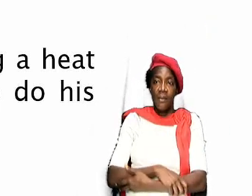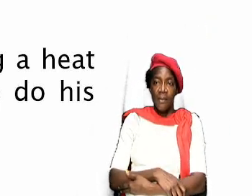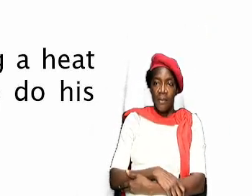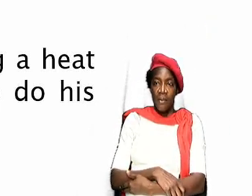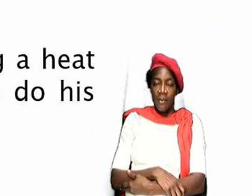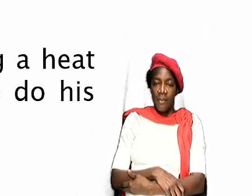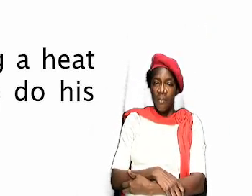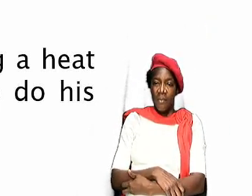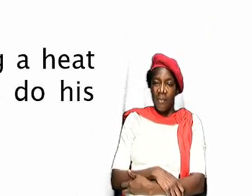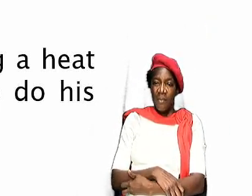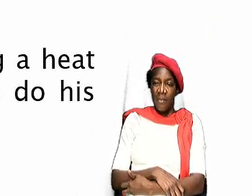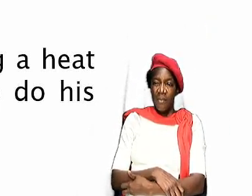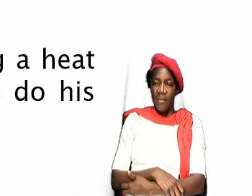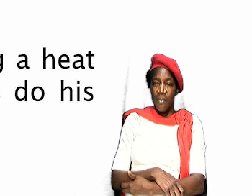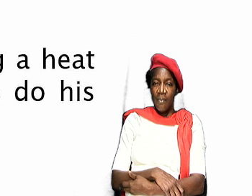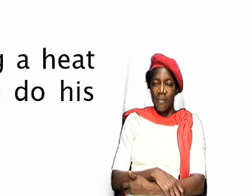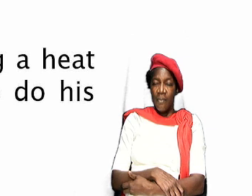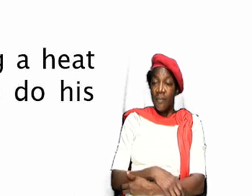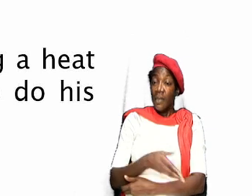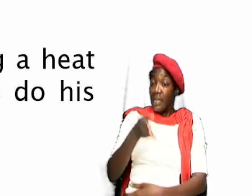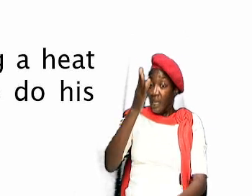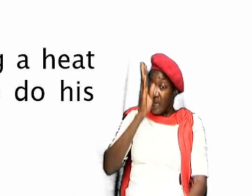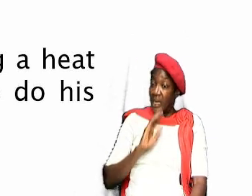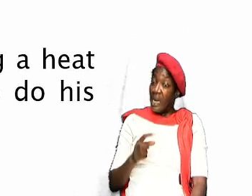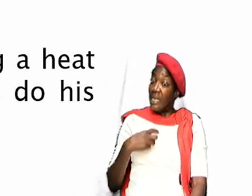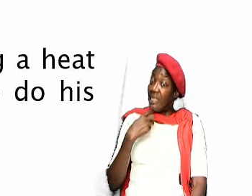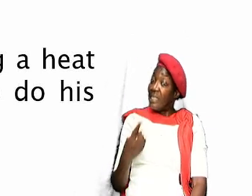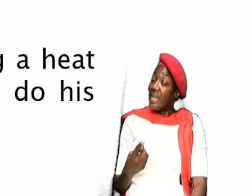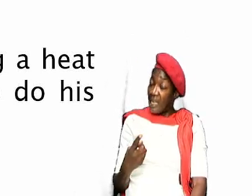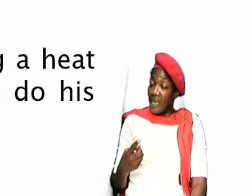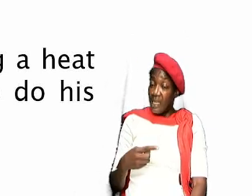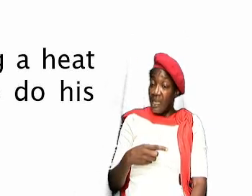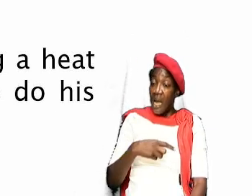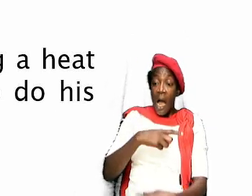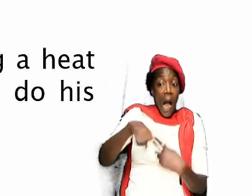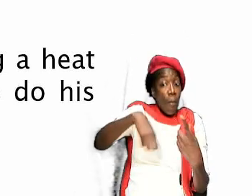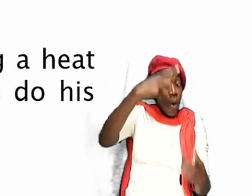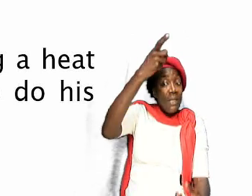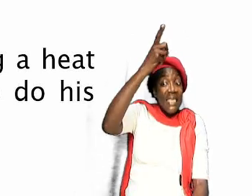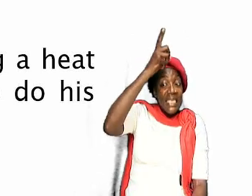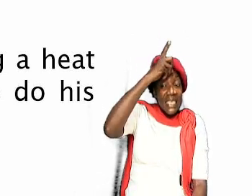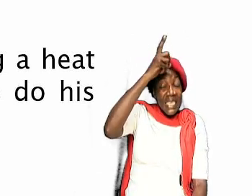So God said that about David, and